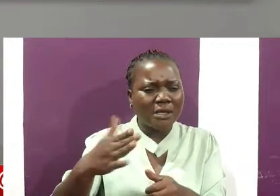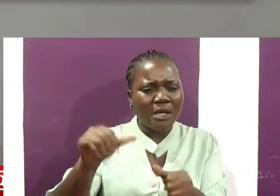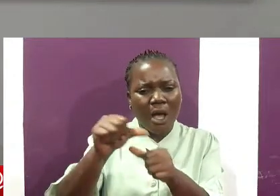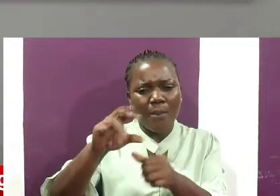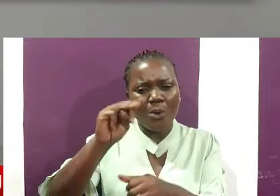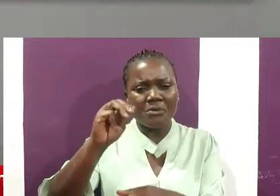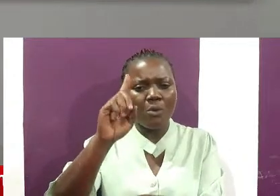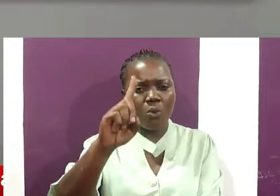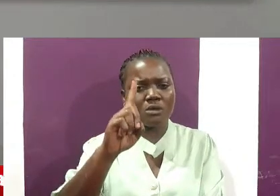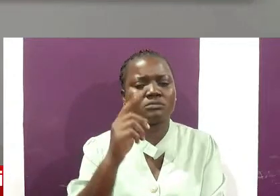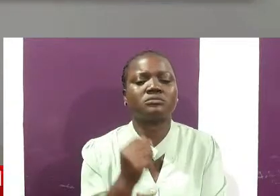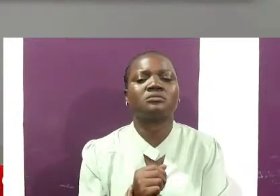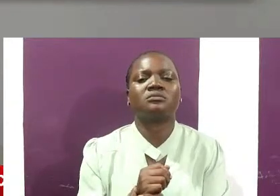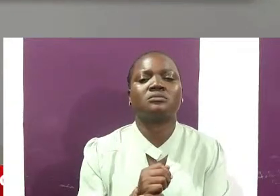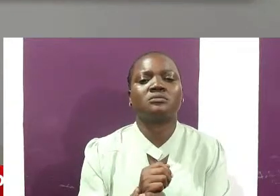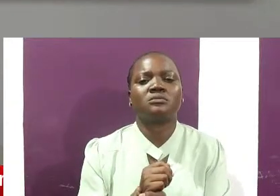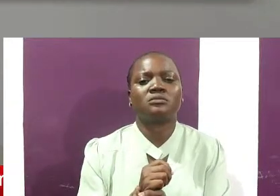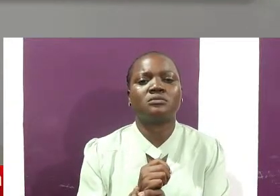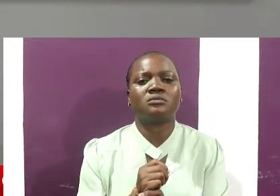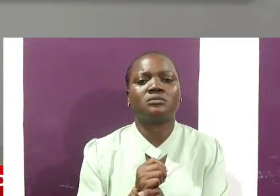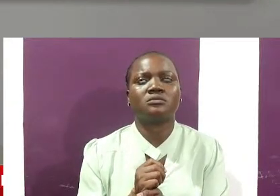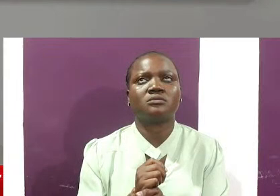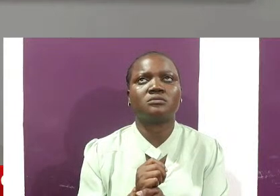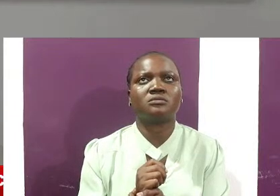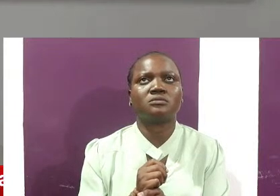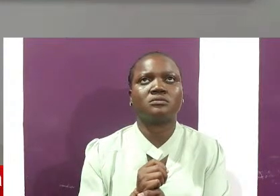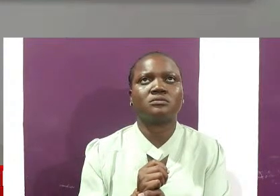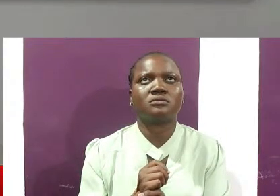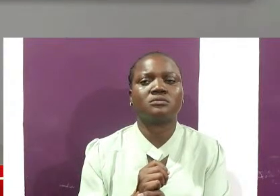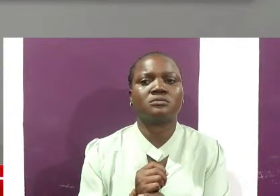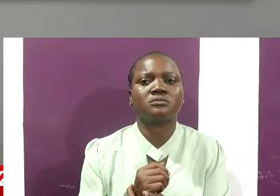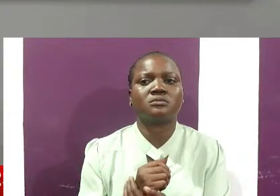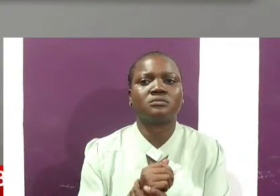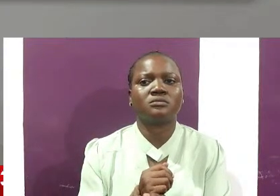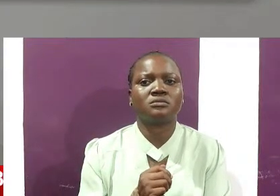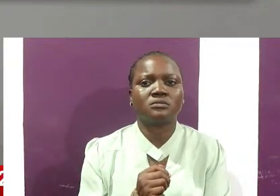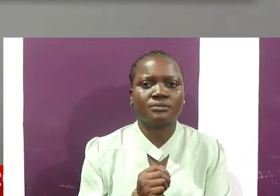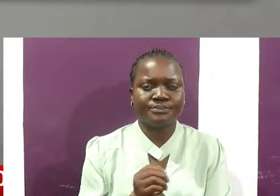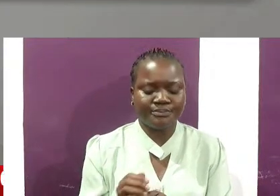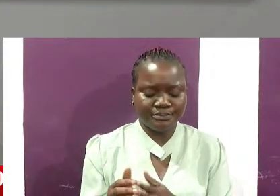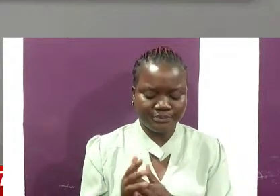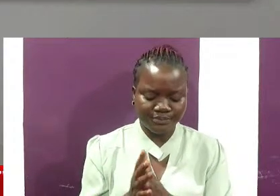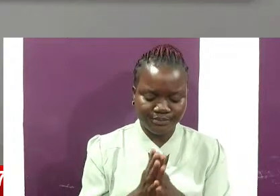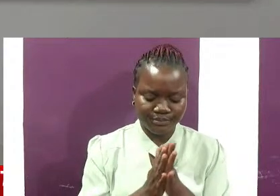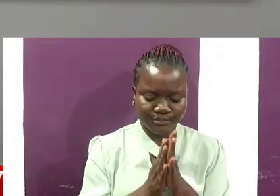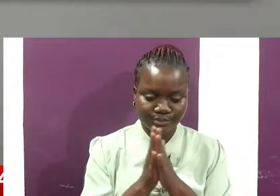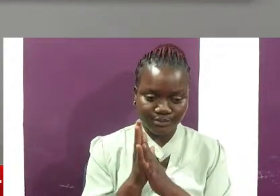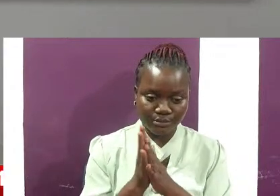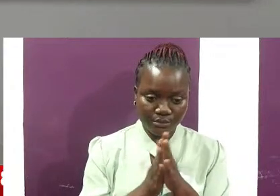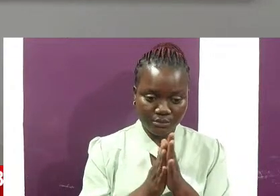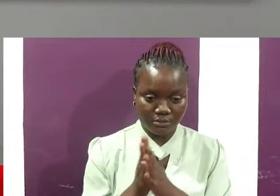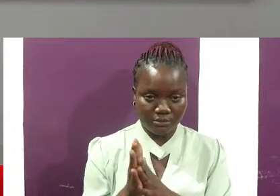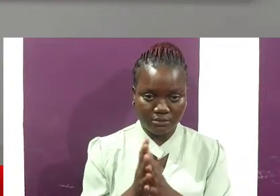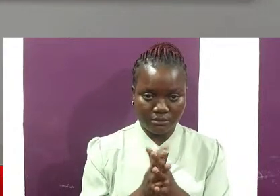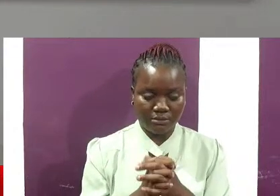Why would anybody need to leave one denomination for another if everyone is okay anyway?